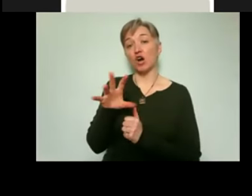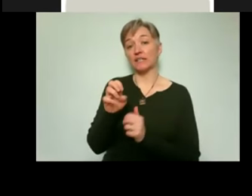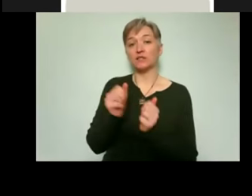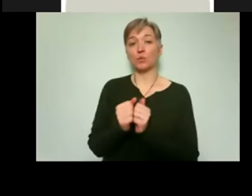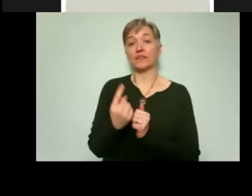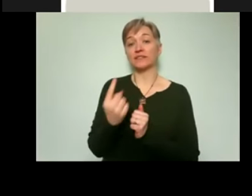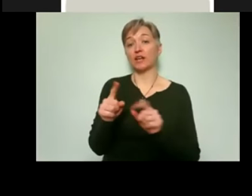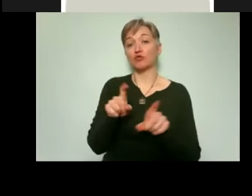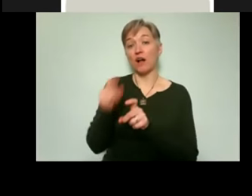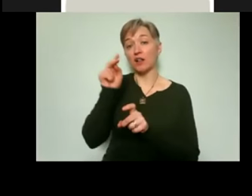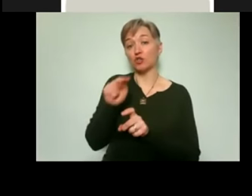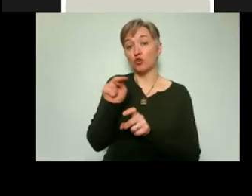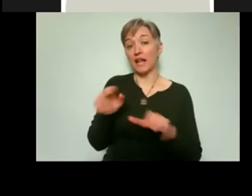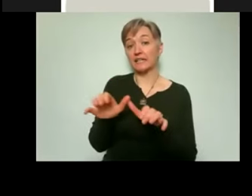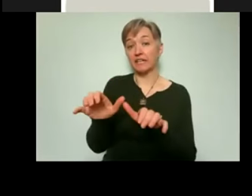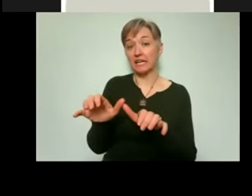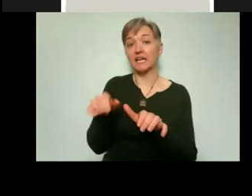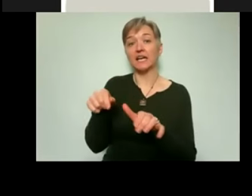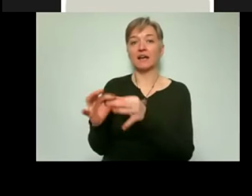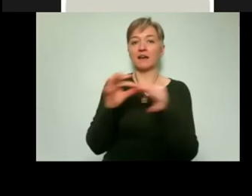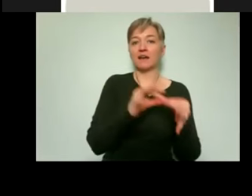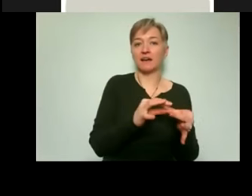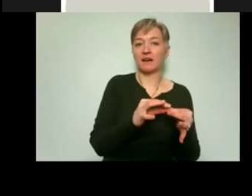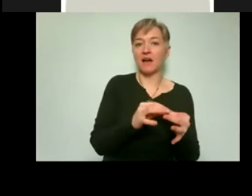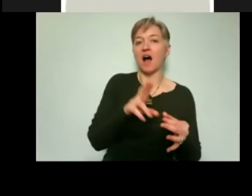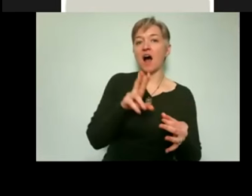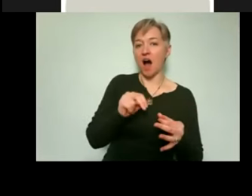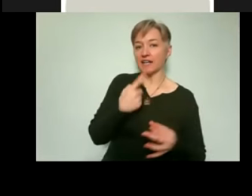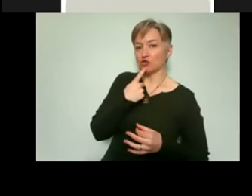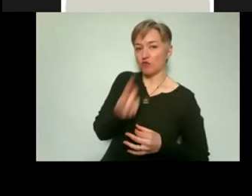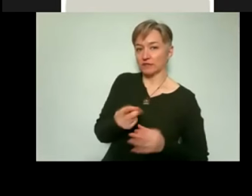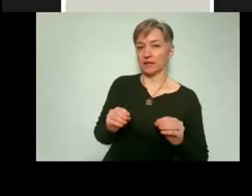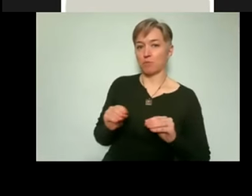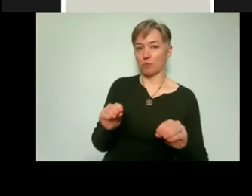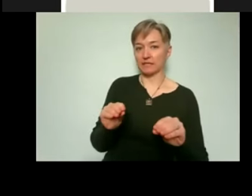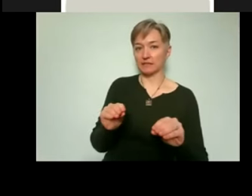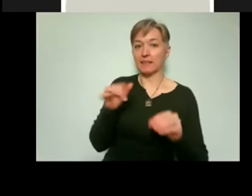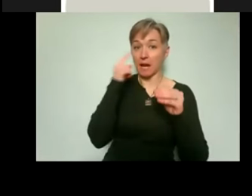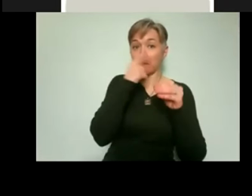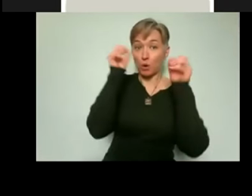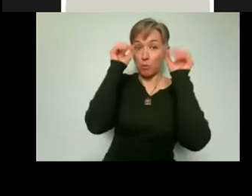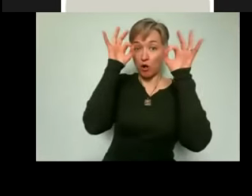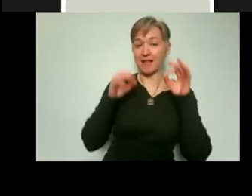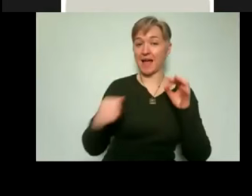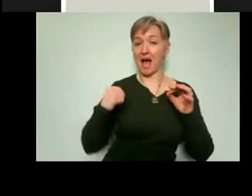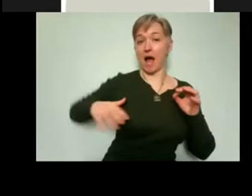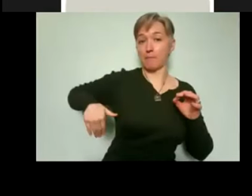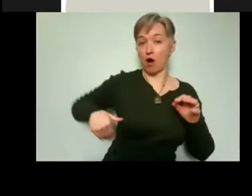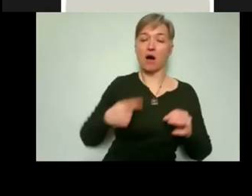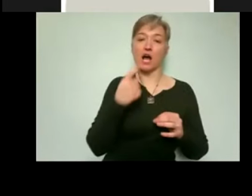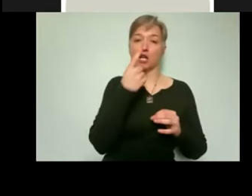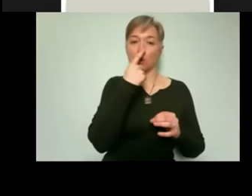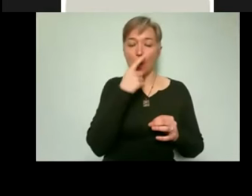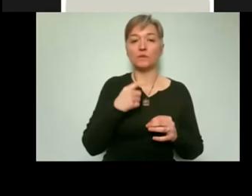neural activity was accounted for by uninstructed movements. Those included the pupil, hind paw, nose, body,